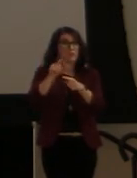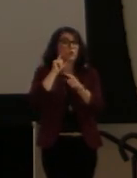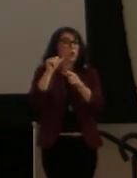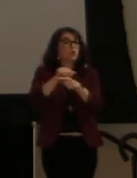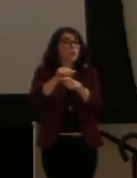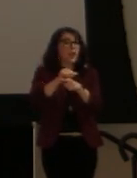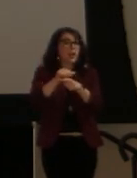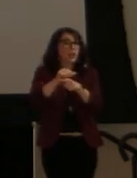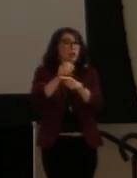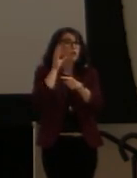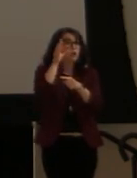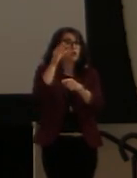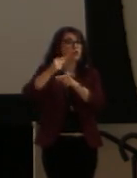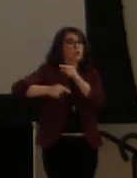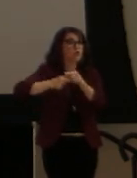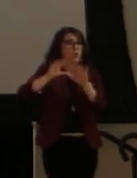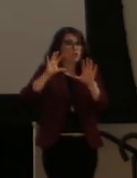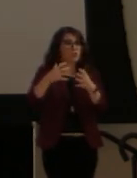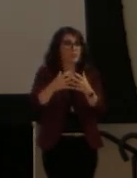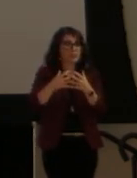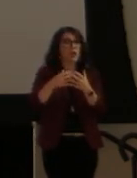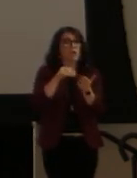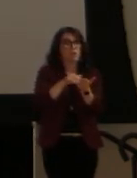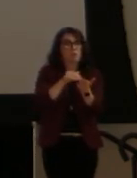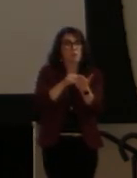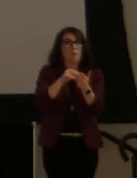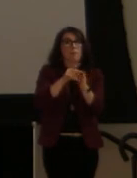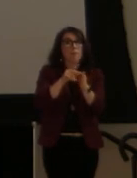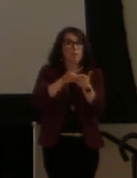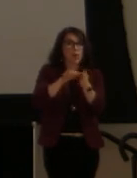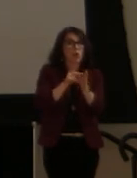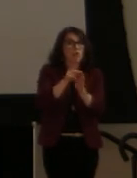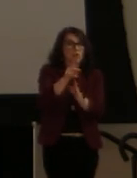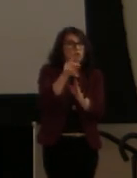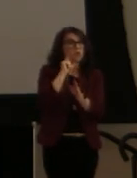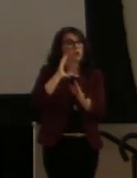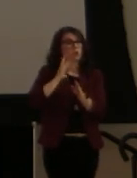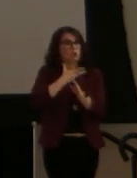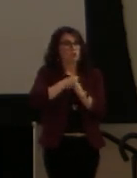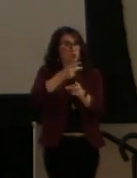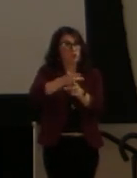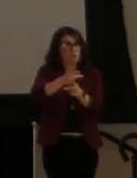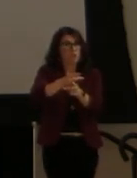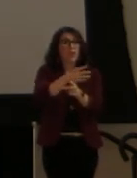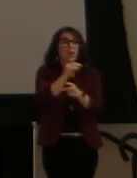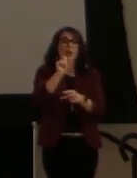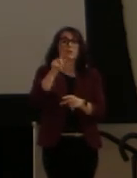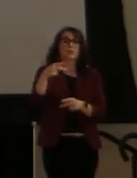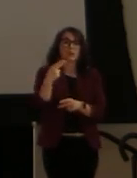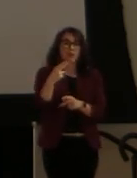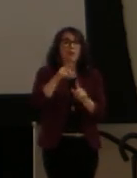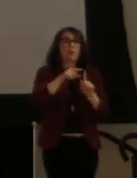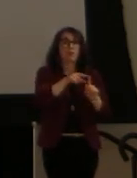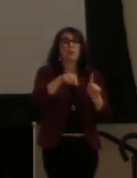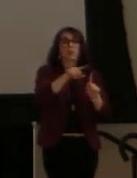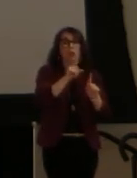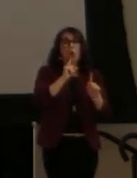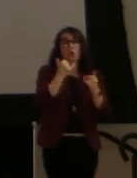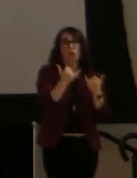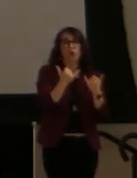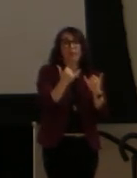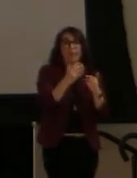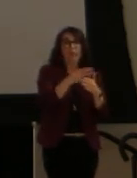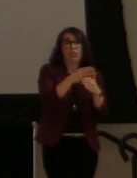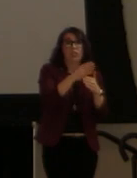of healthcare professionals in transgender medicine. And we also have Steph Morawski. They are currently completing a qualitative dissertation